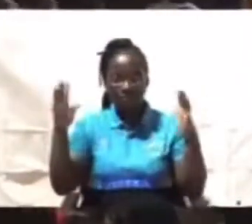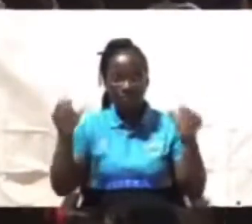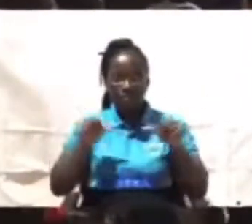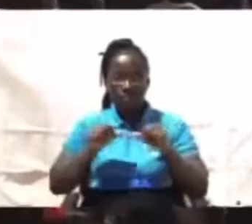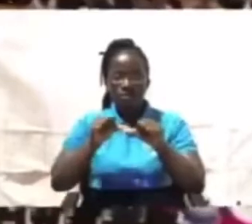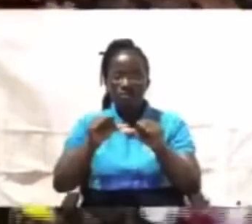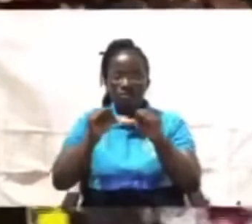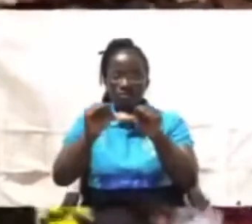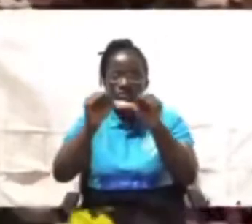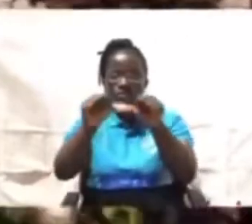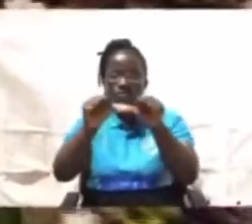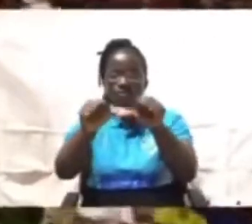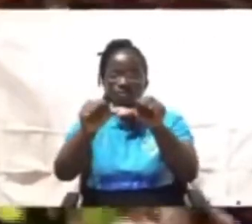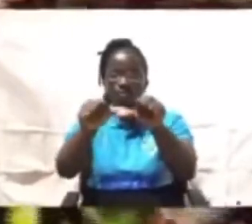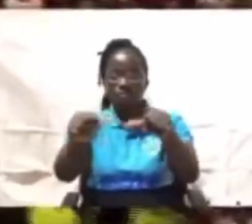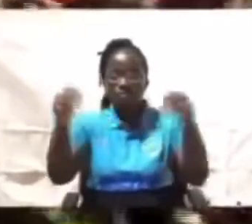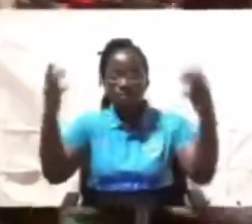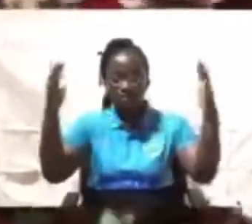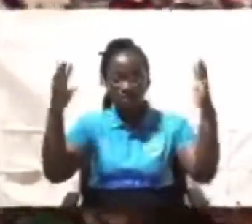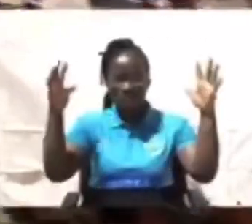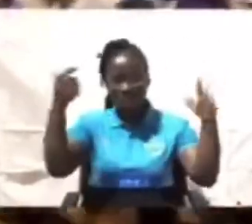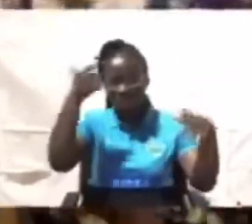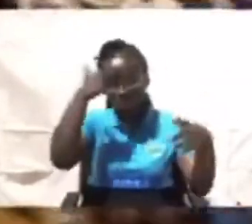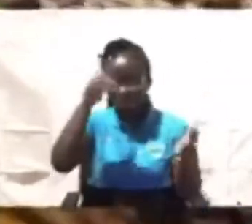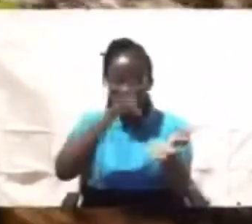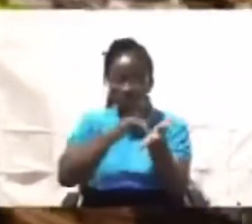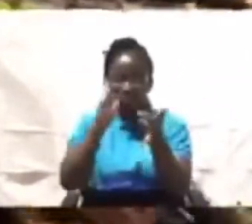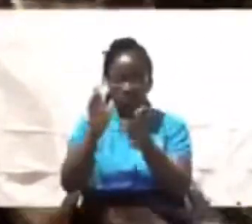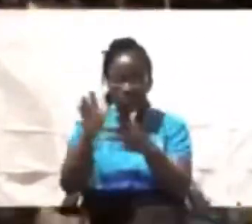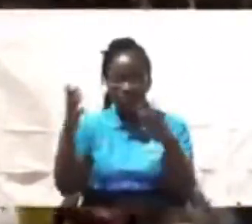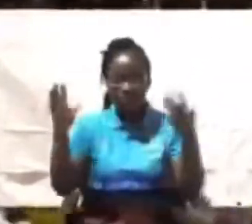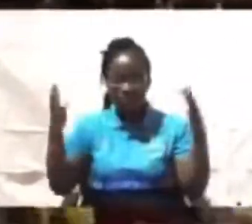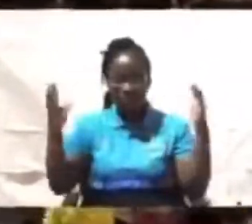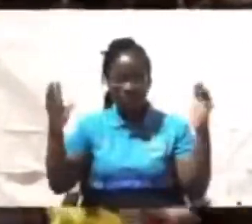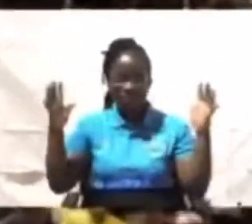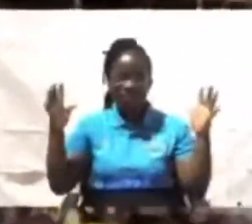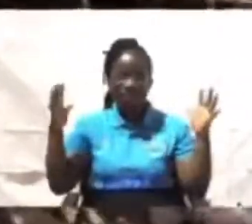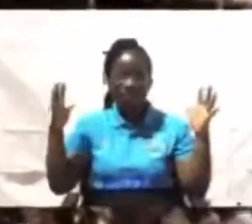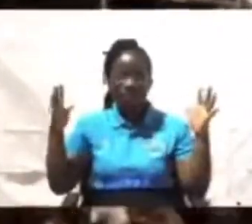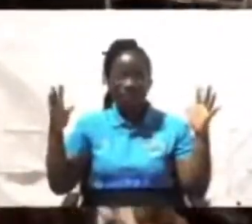say bonsem mano or kasiampa.